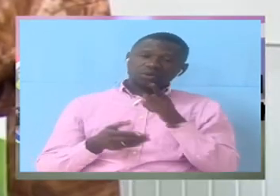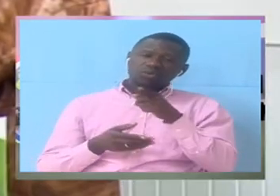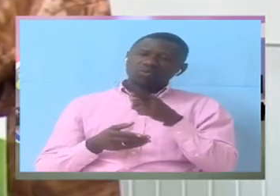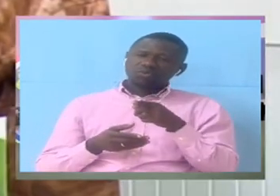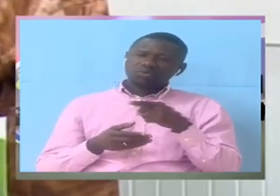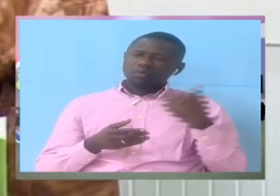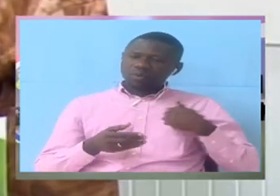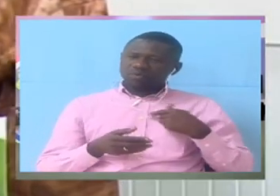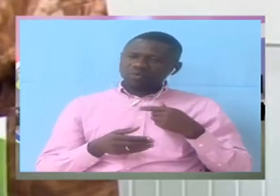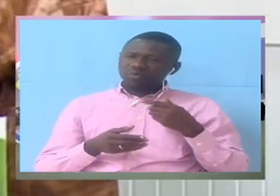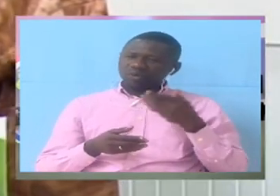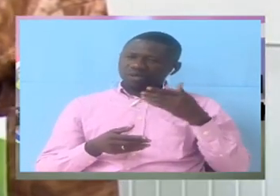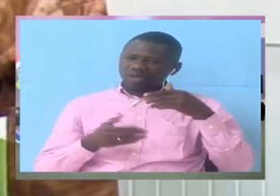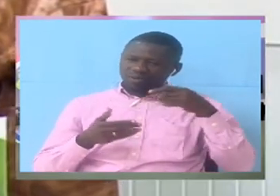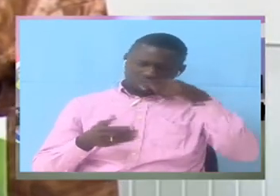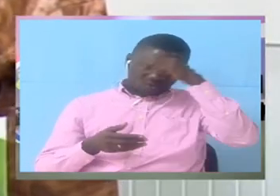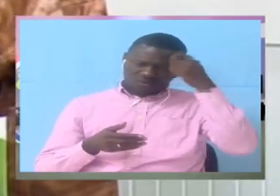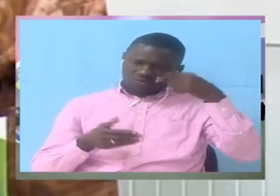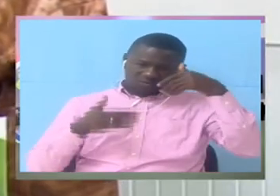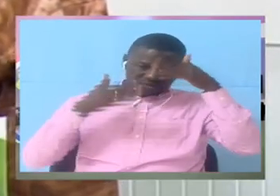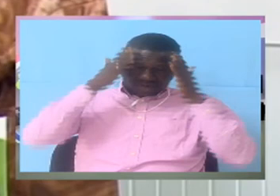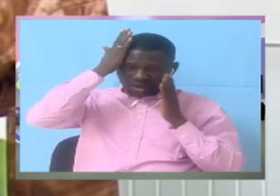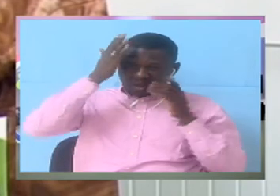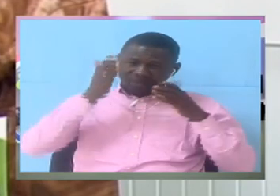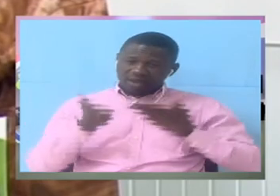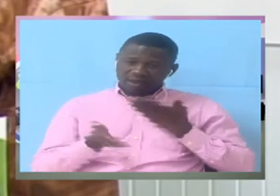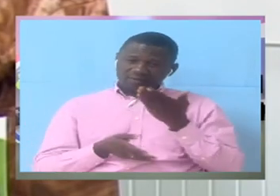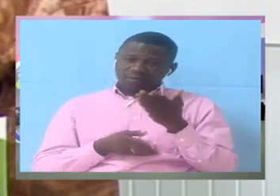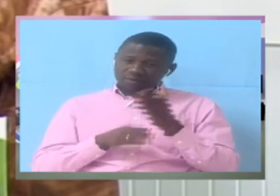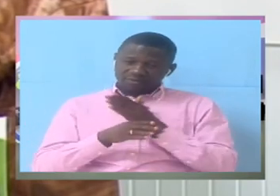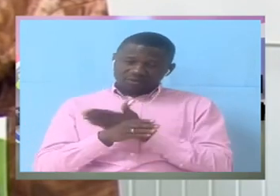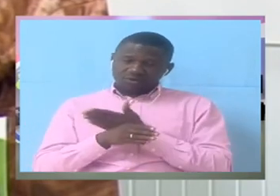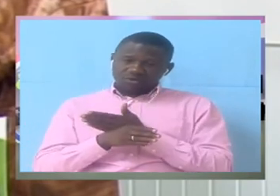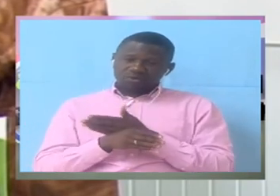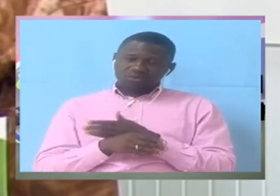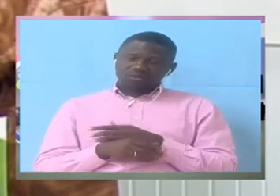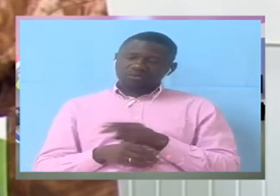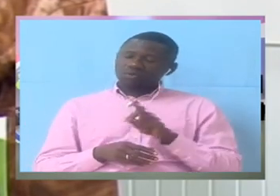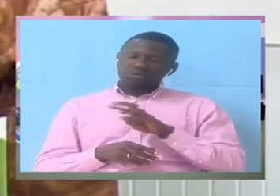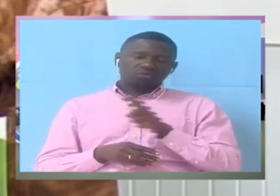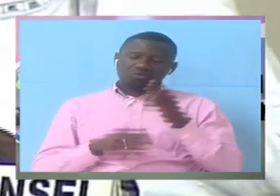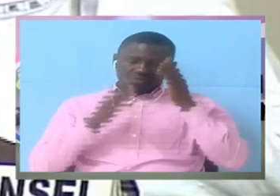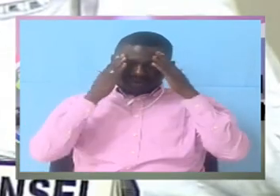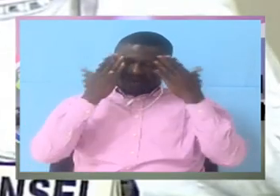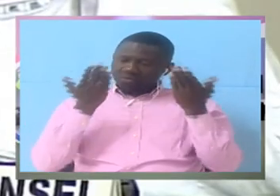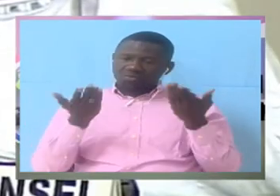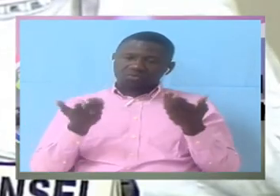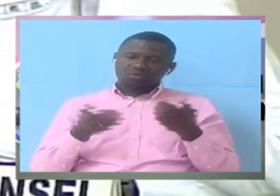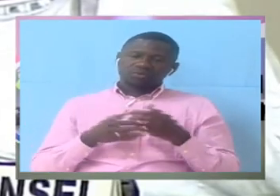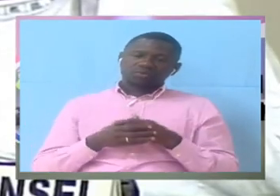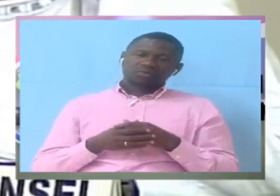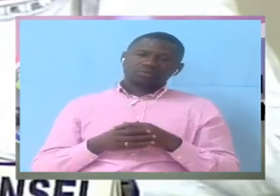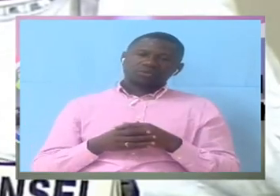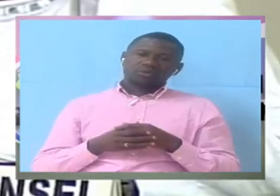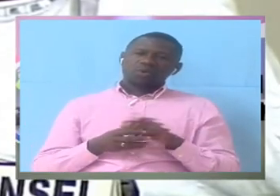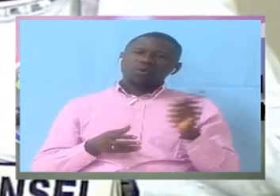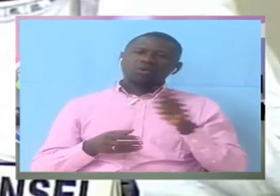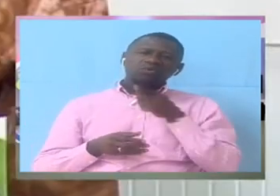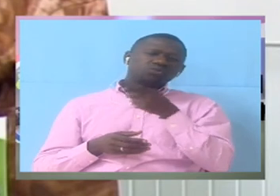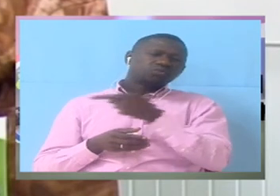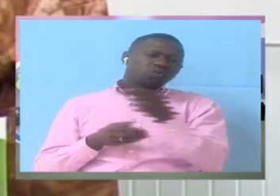they were not soldiers. Namelong. What I know. What was going to be their role in your